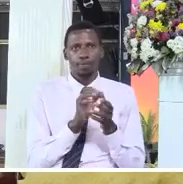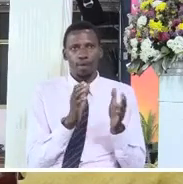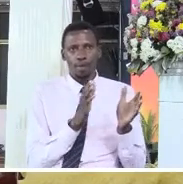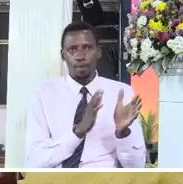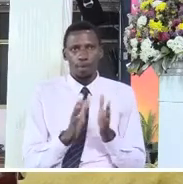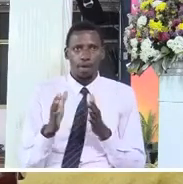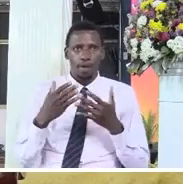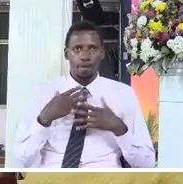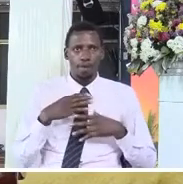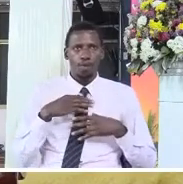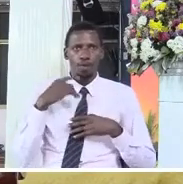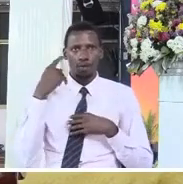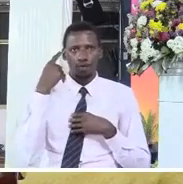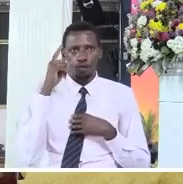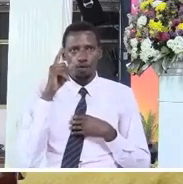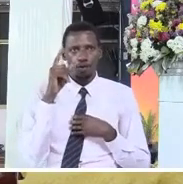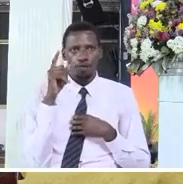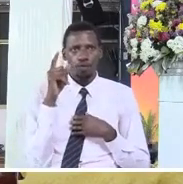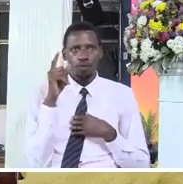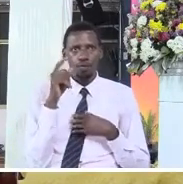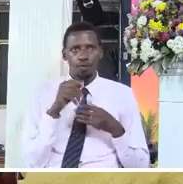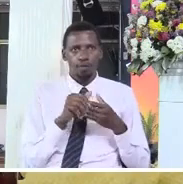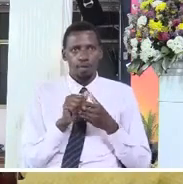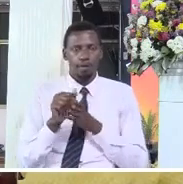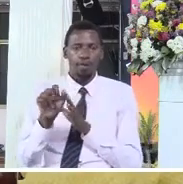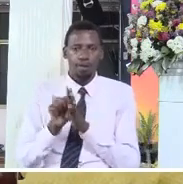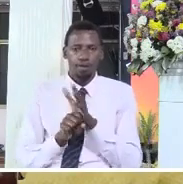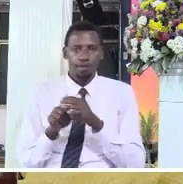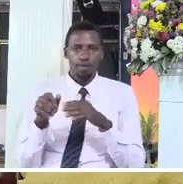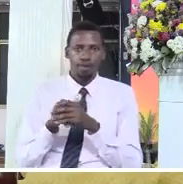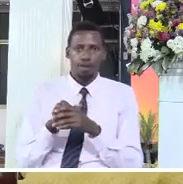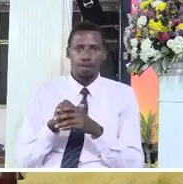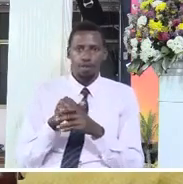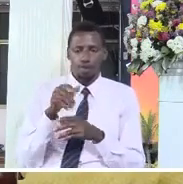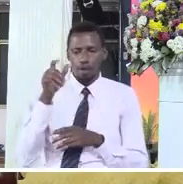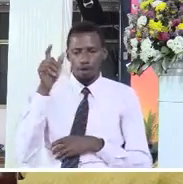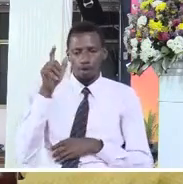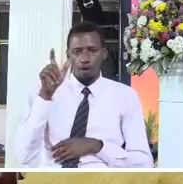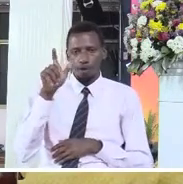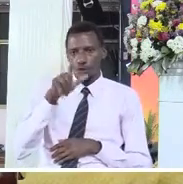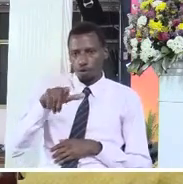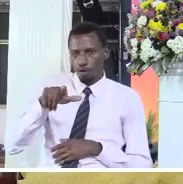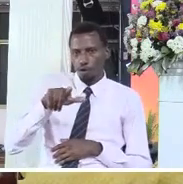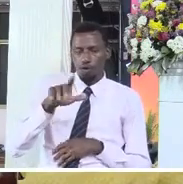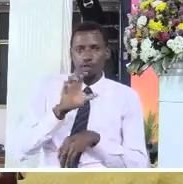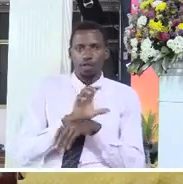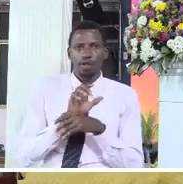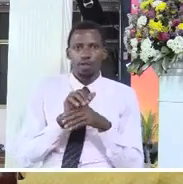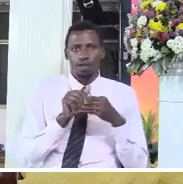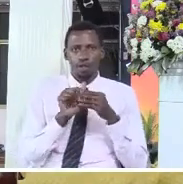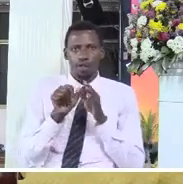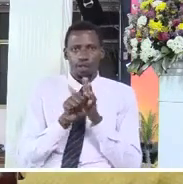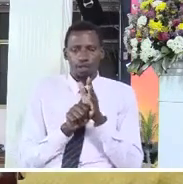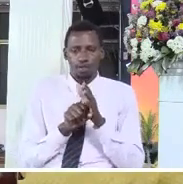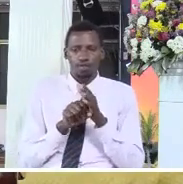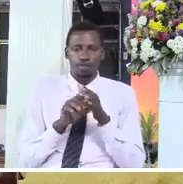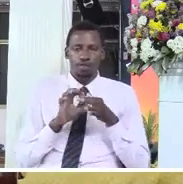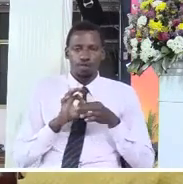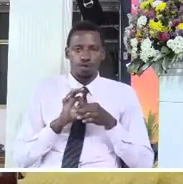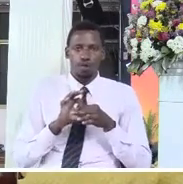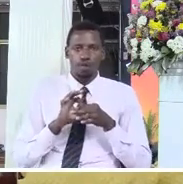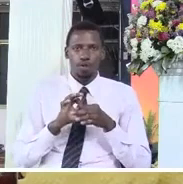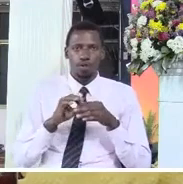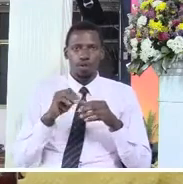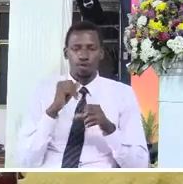preparing people for the leadership in the local church, preparing people for leadership in the corporate world, preparing